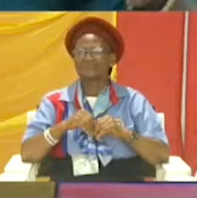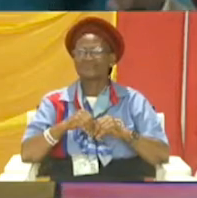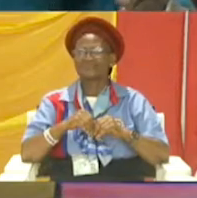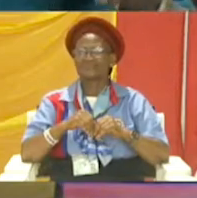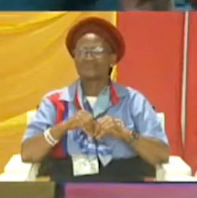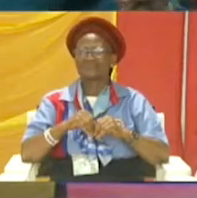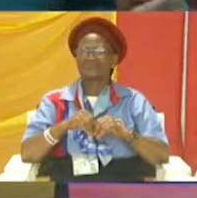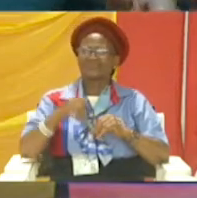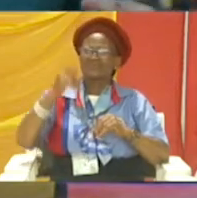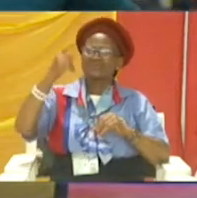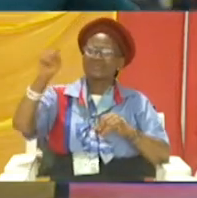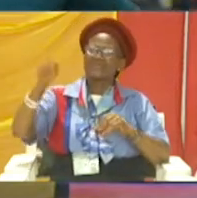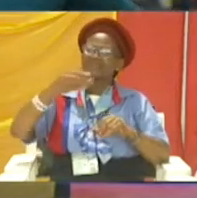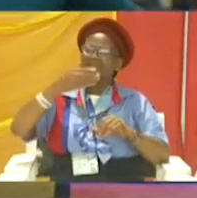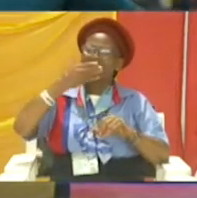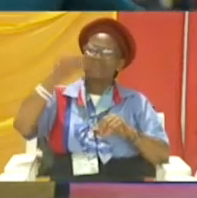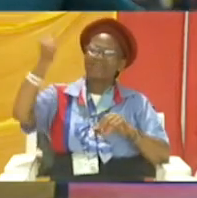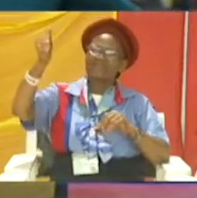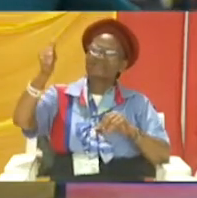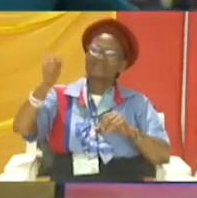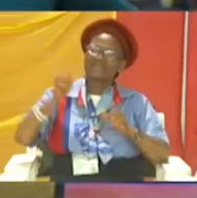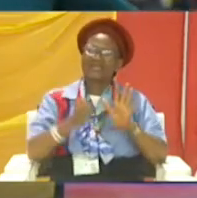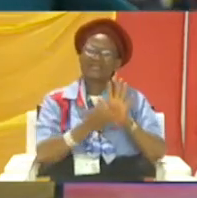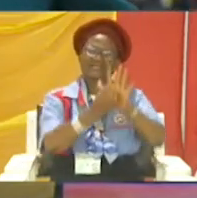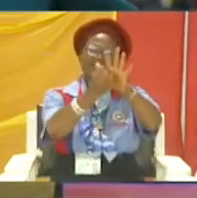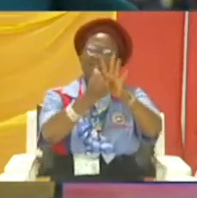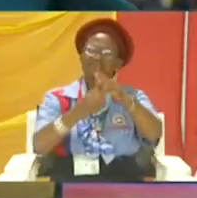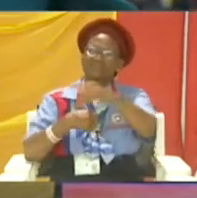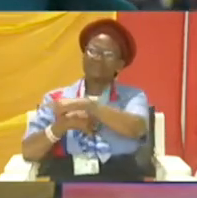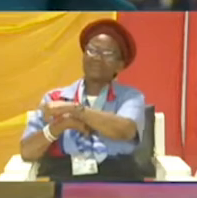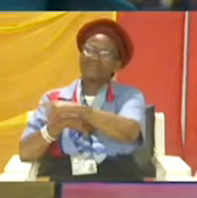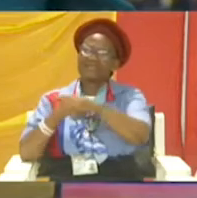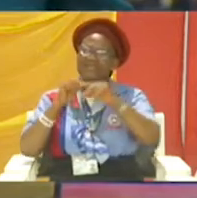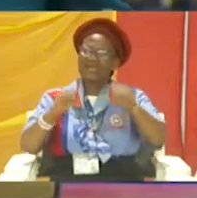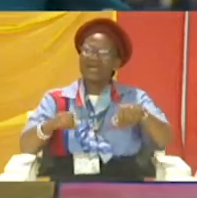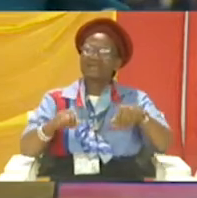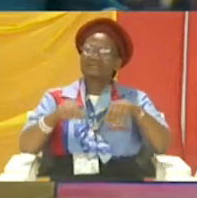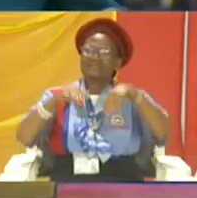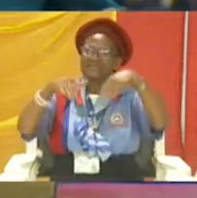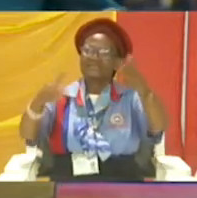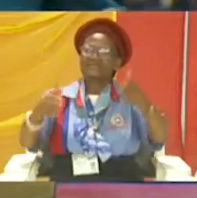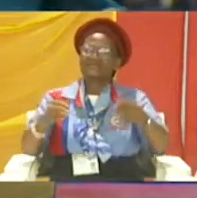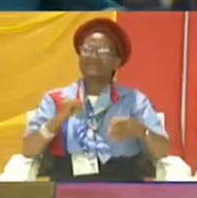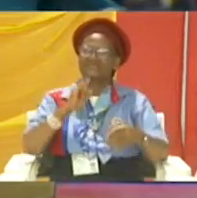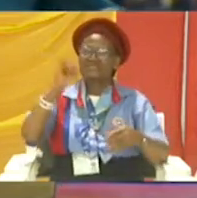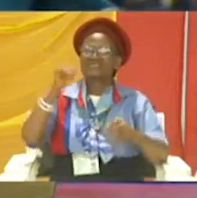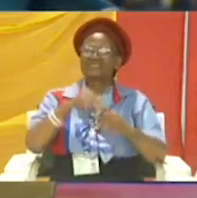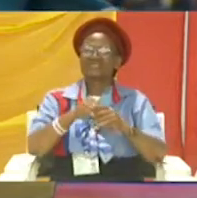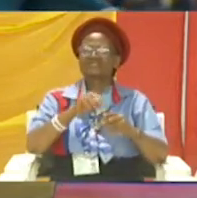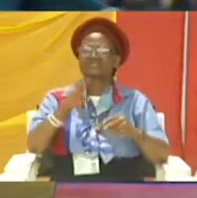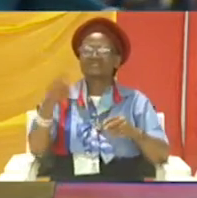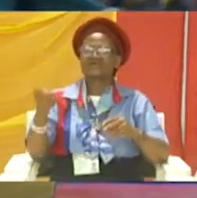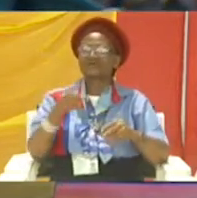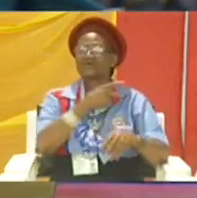best example I can give you is in 2 Kings chapter